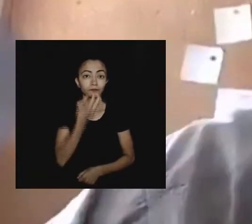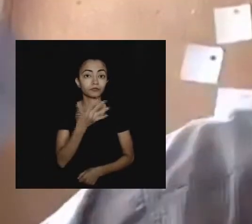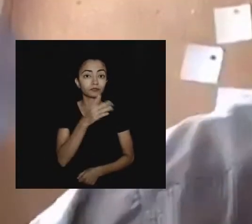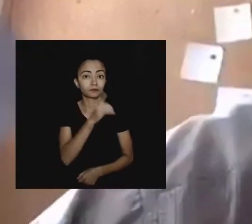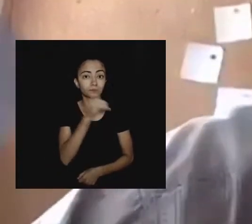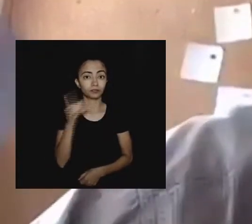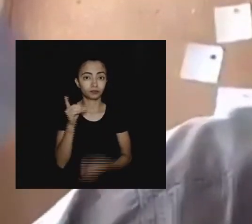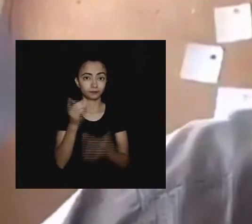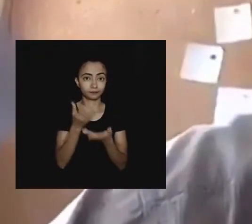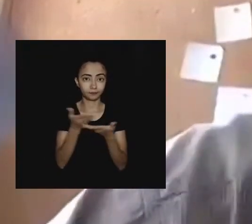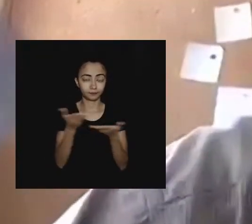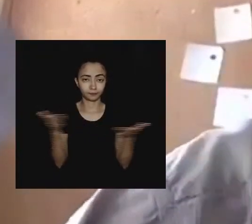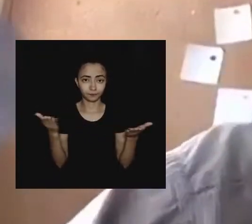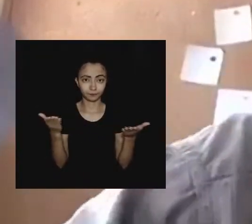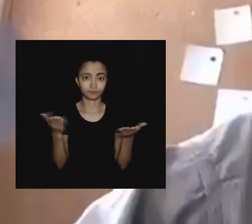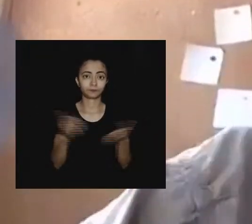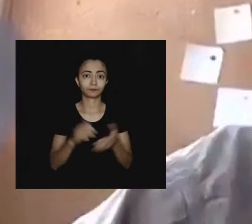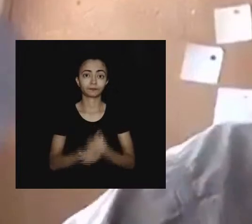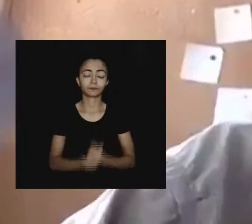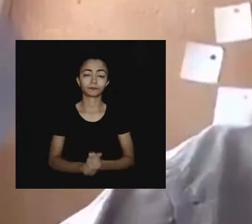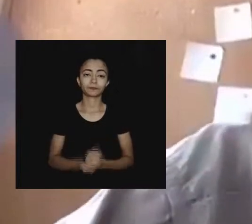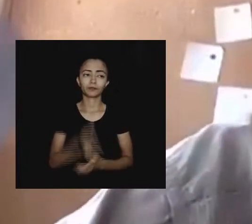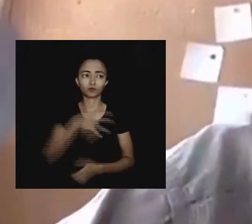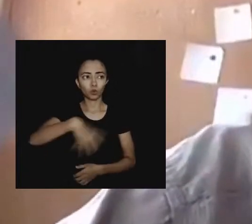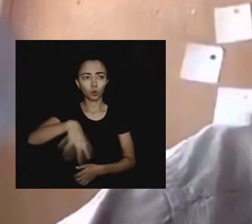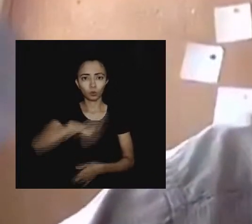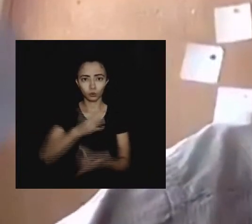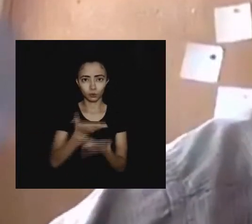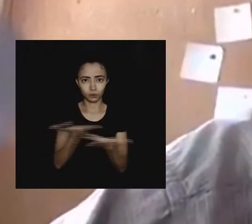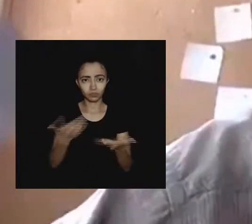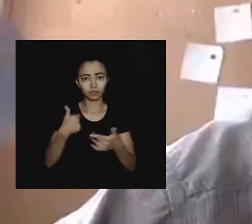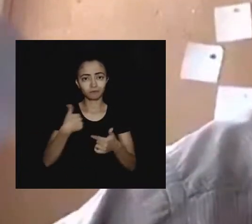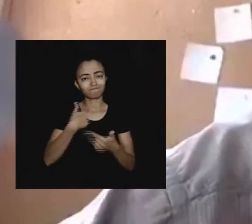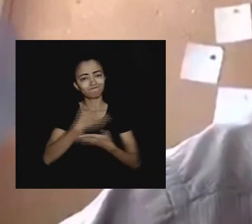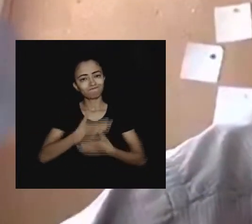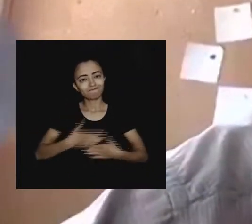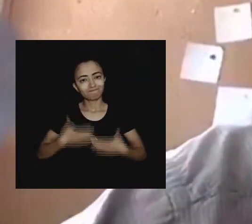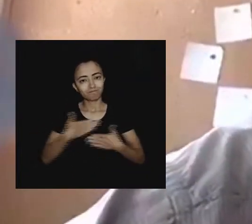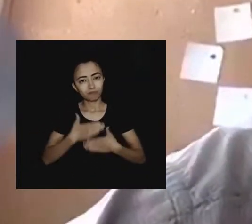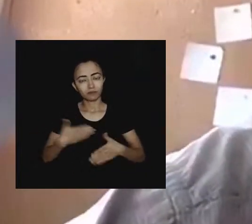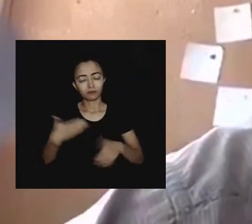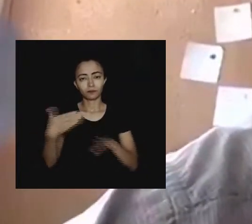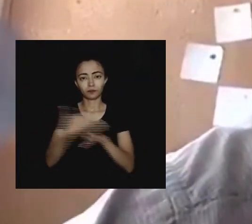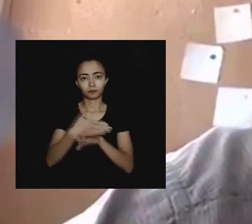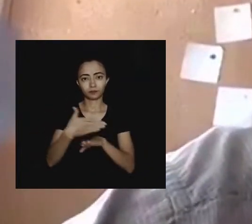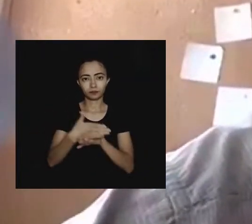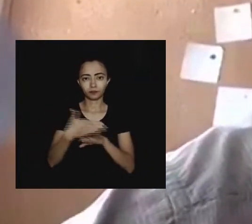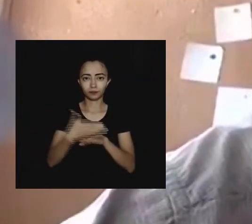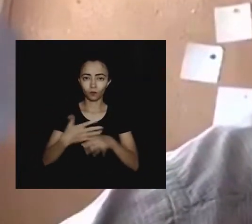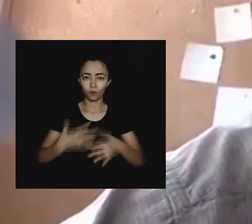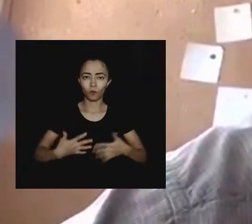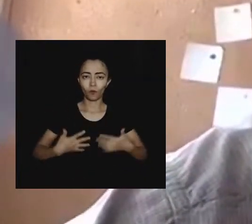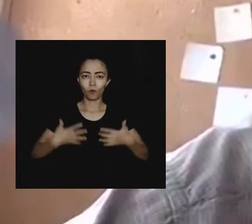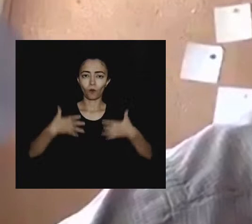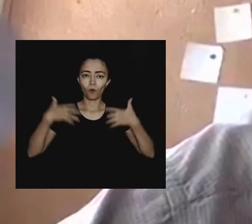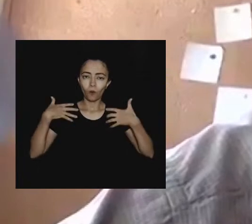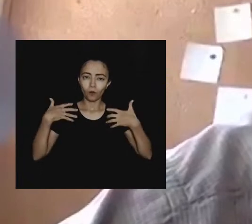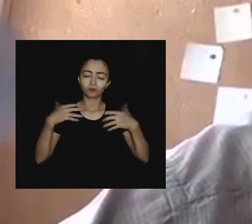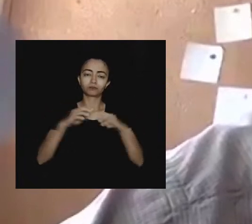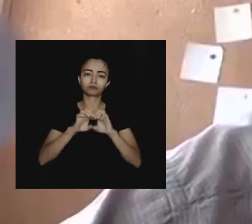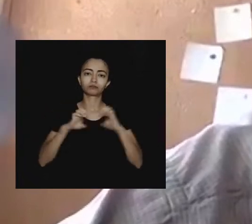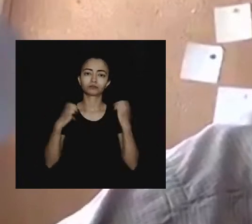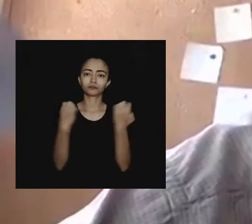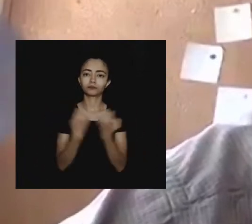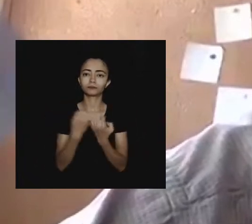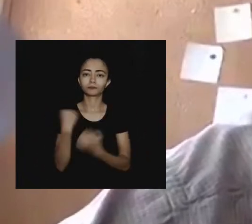Good morning, everyone. It's an enormous pleasure to be here. It's an honor to be part